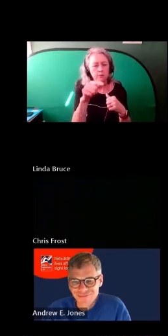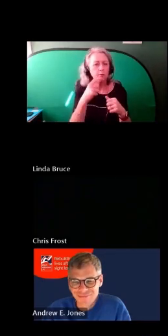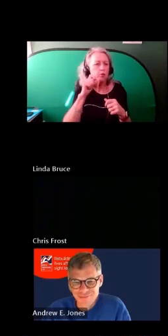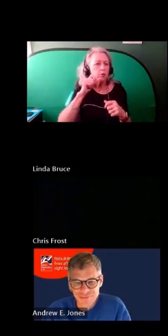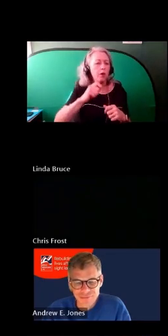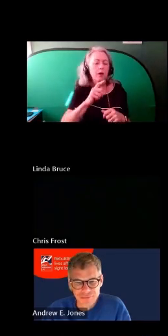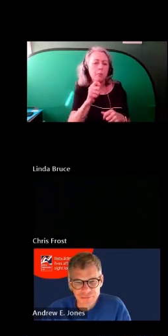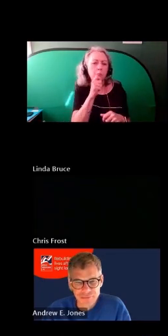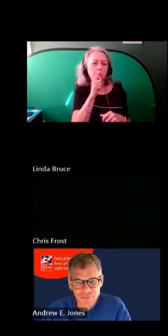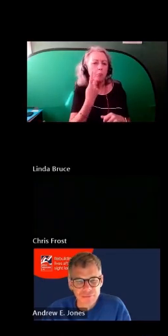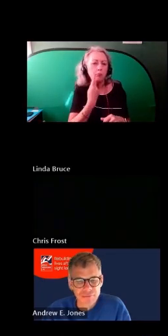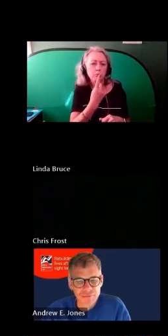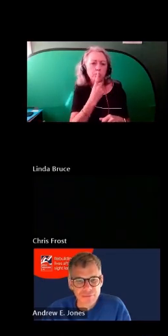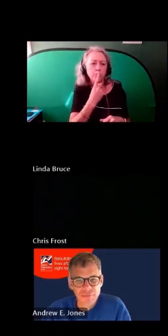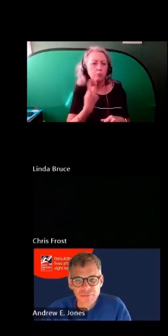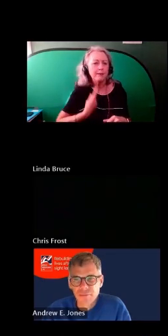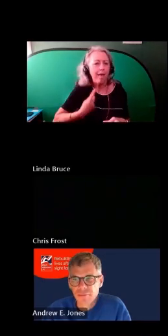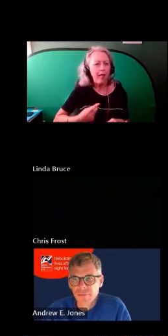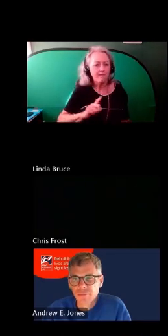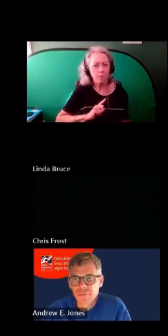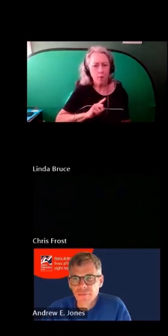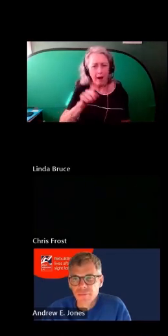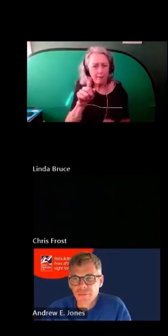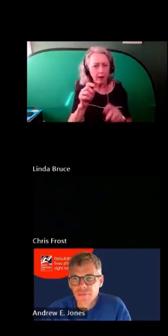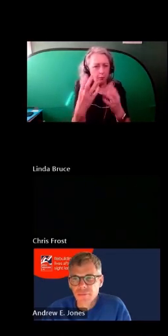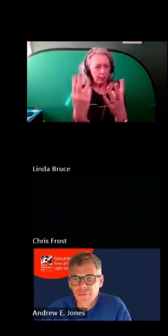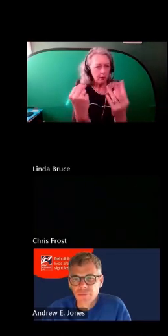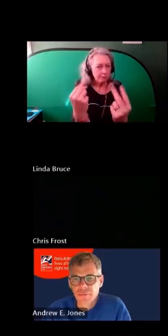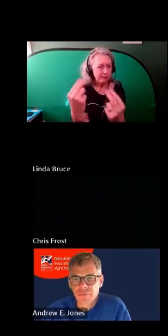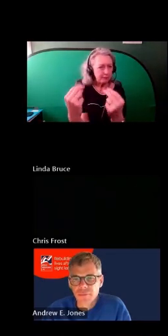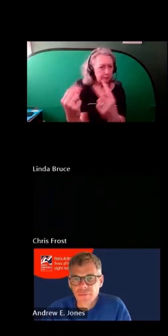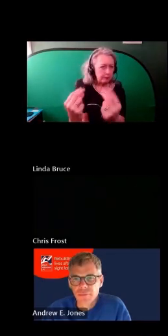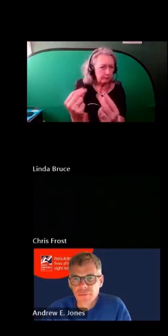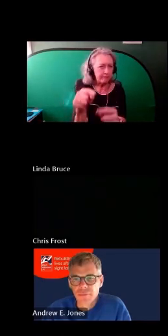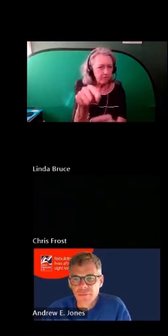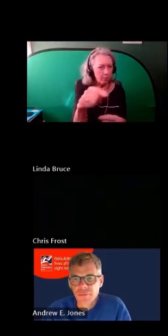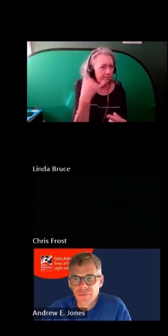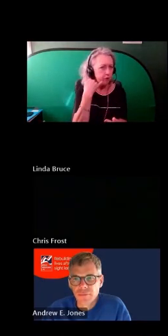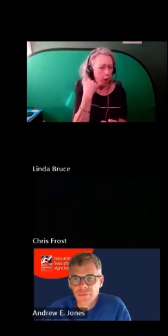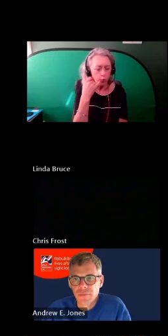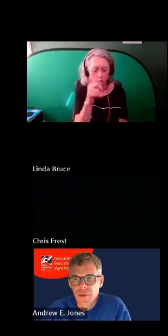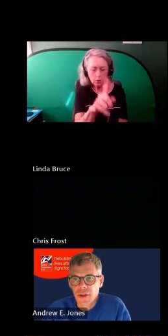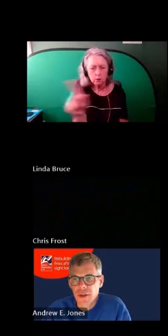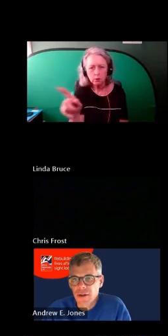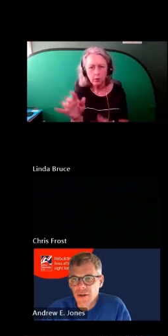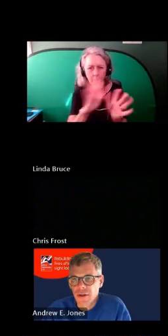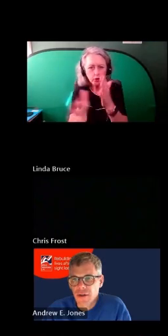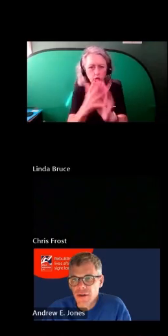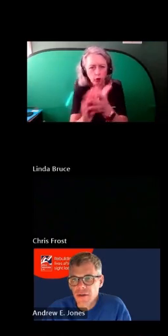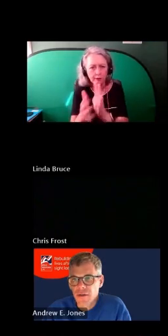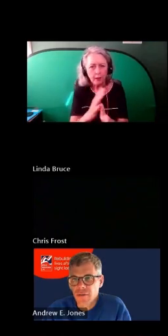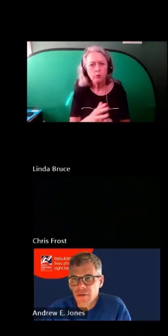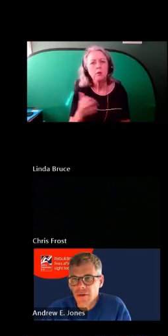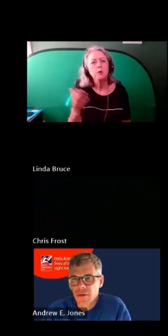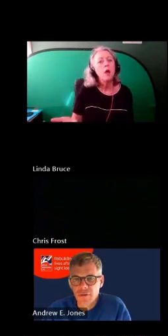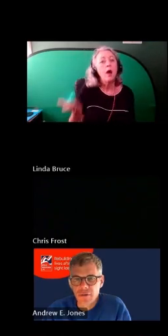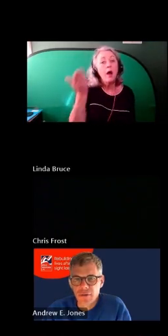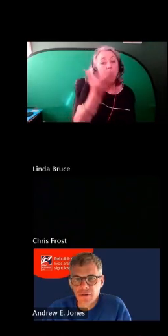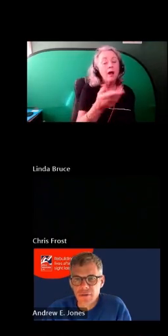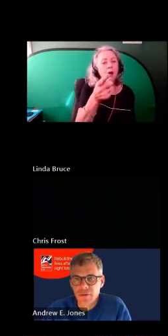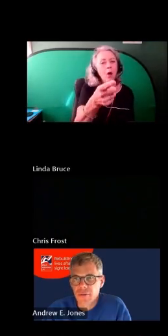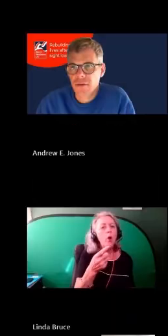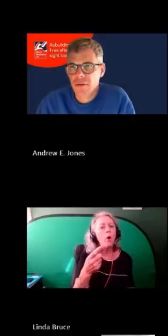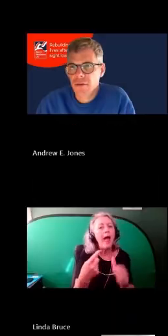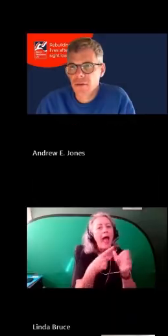VoiceOver. But that's me done. So while I do that, I will hand it back to Andrew, who can start the question and answer. And thank you for